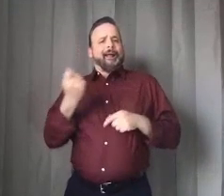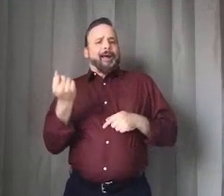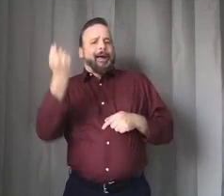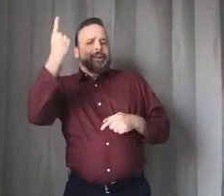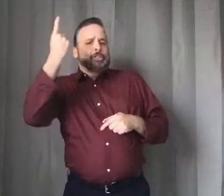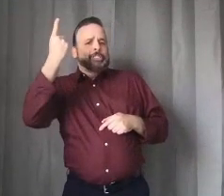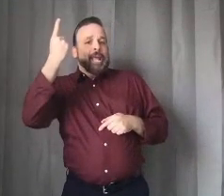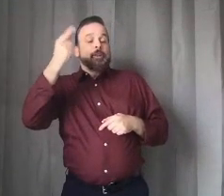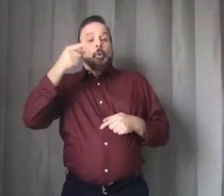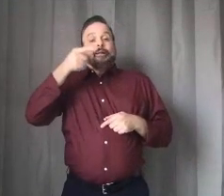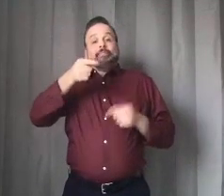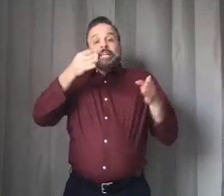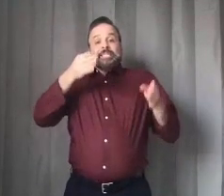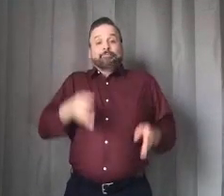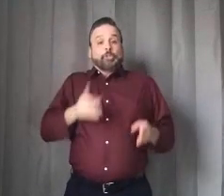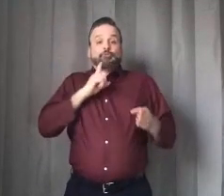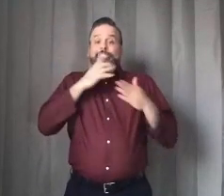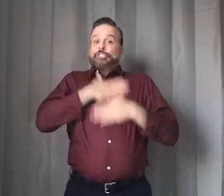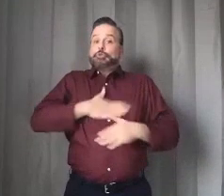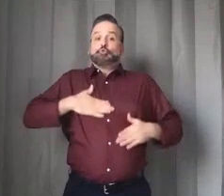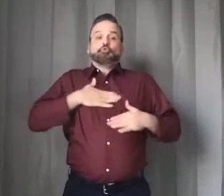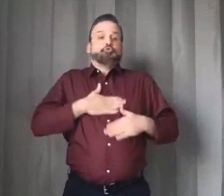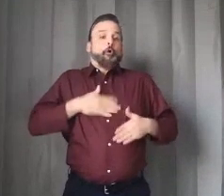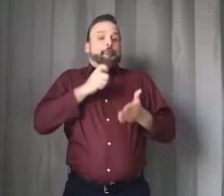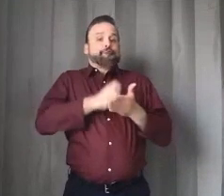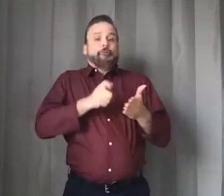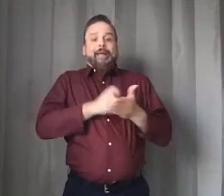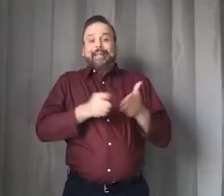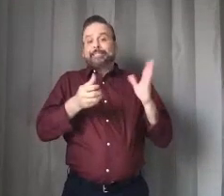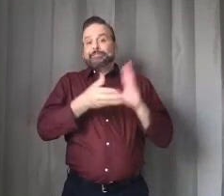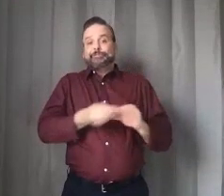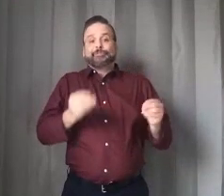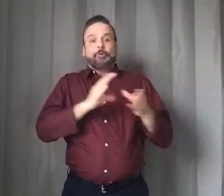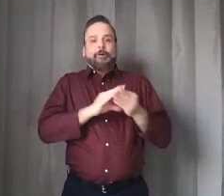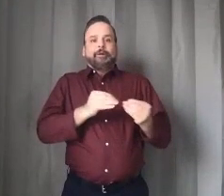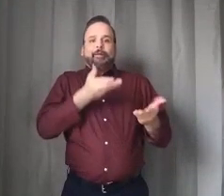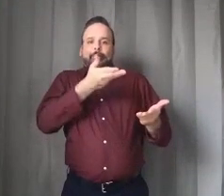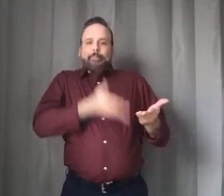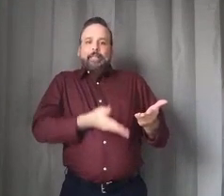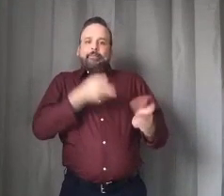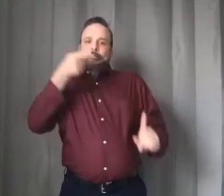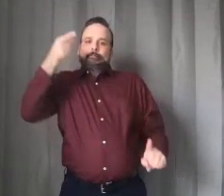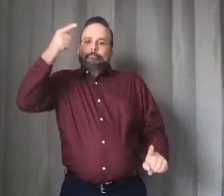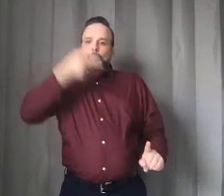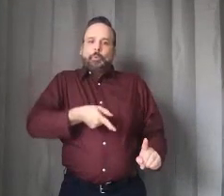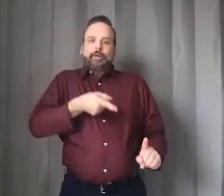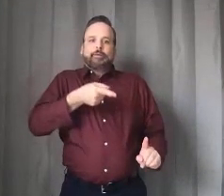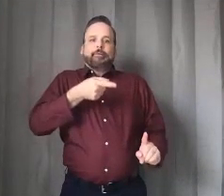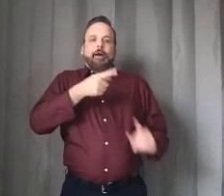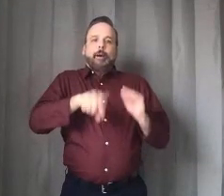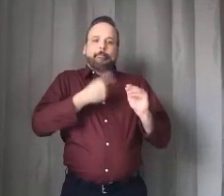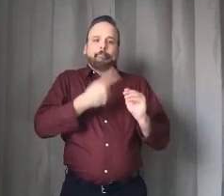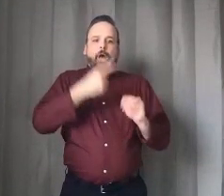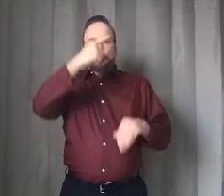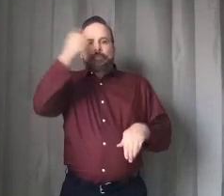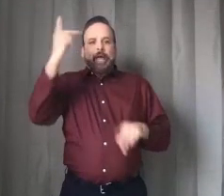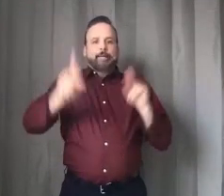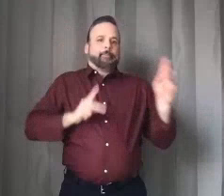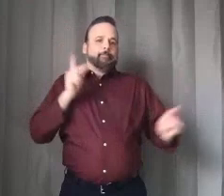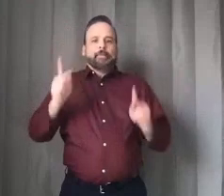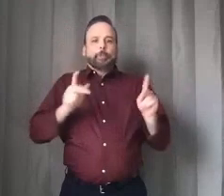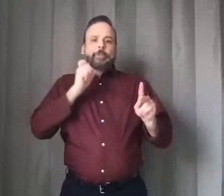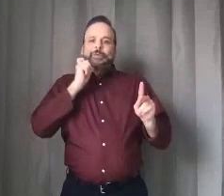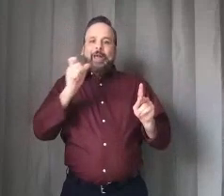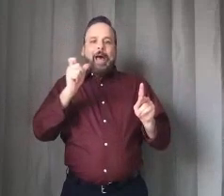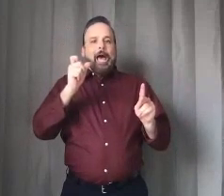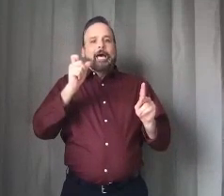like, this person took complete joy in writing this, and this is about Black people and not about